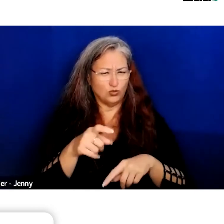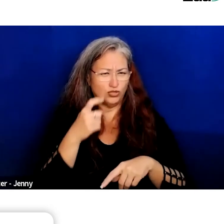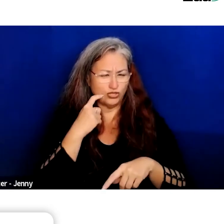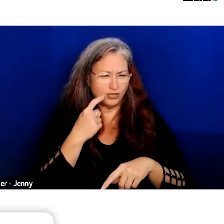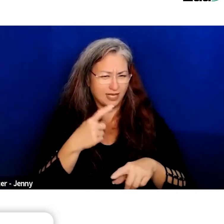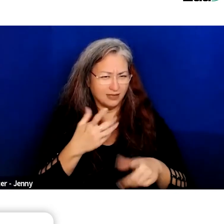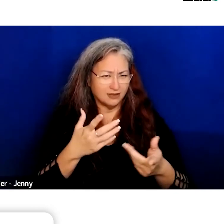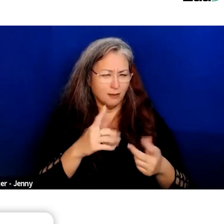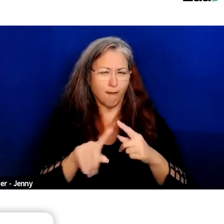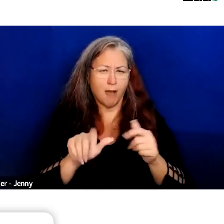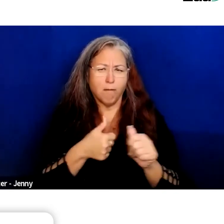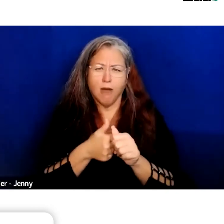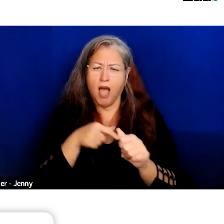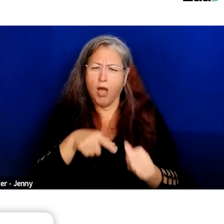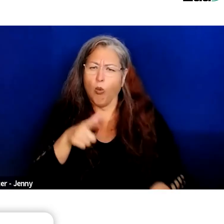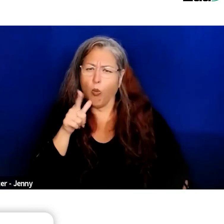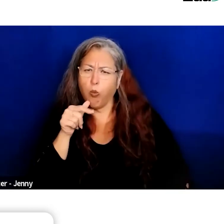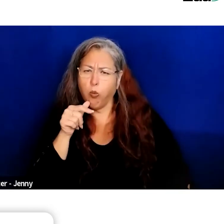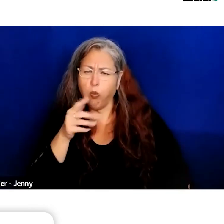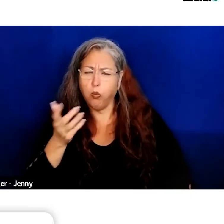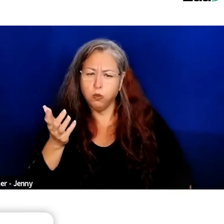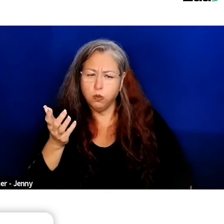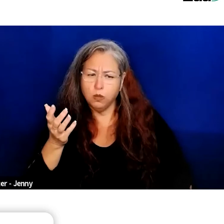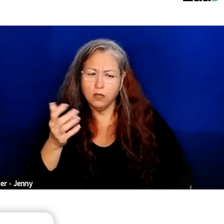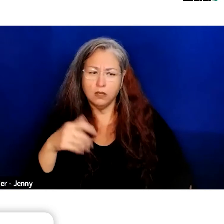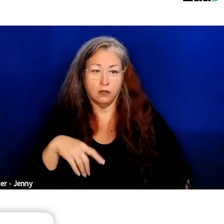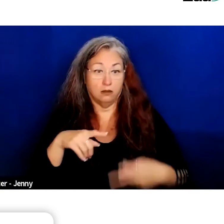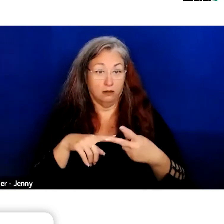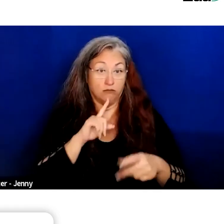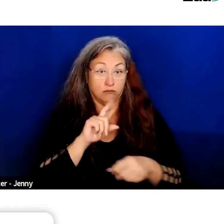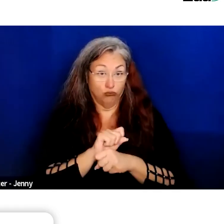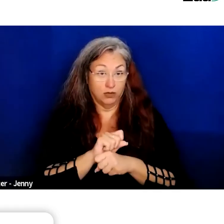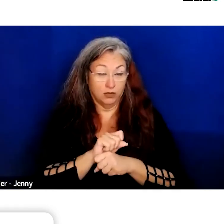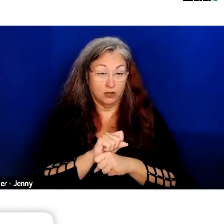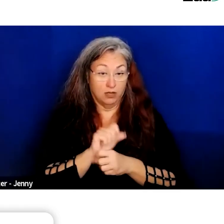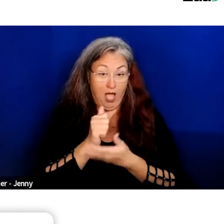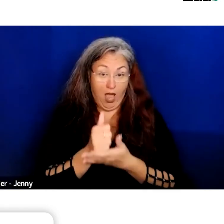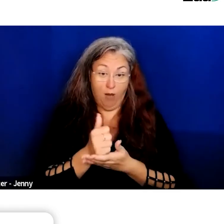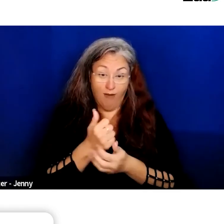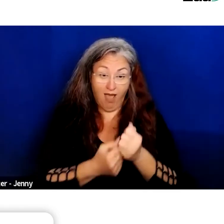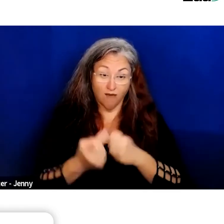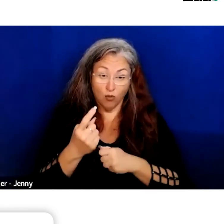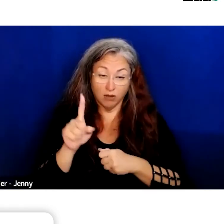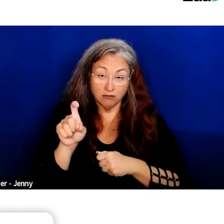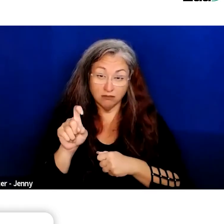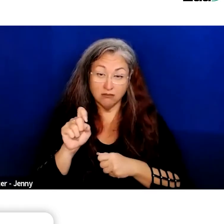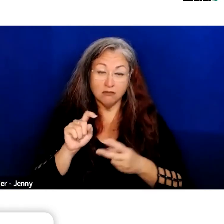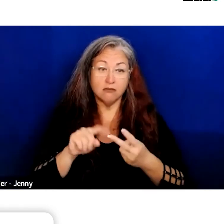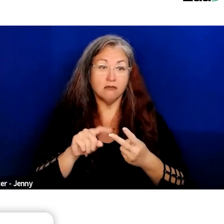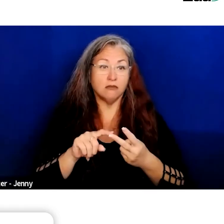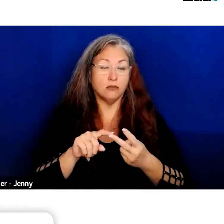asked, right? Like, who's behind this? And is it really going to help everybody?